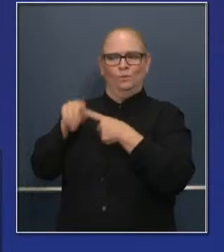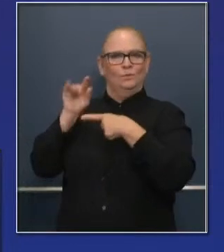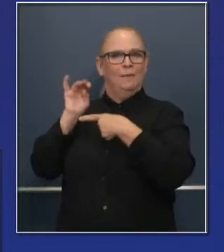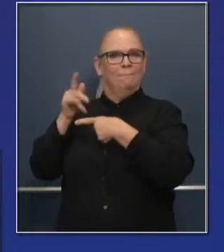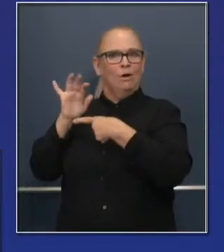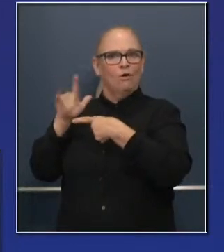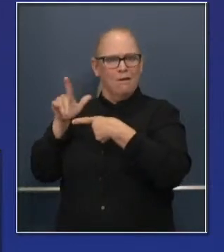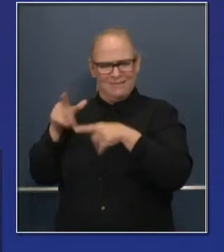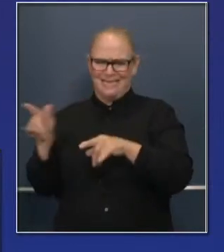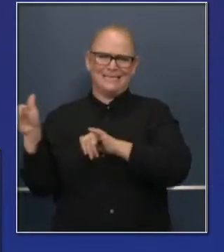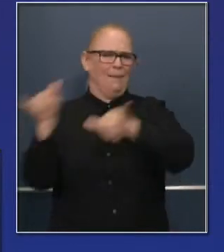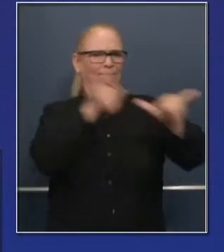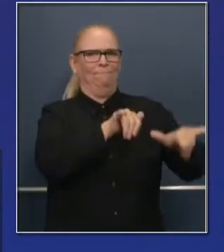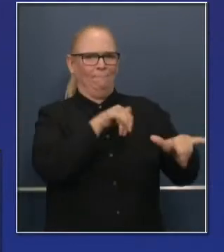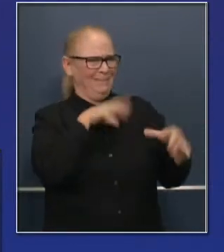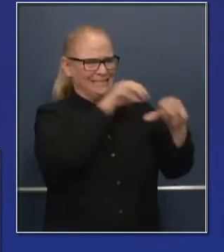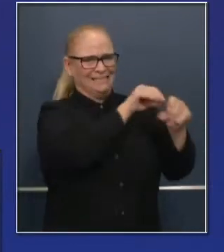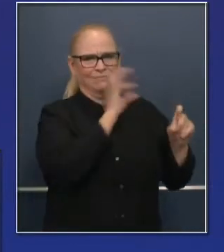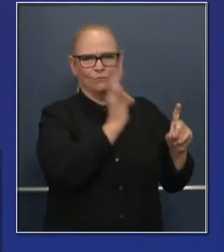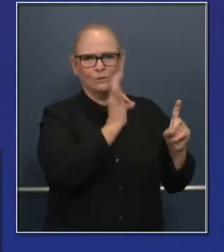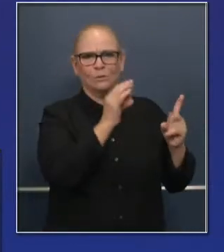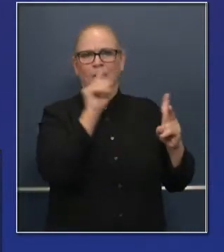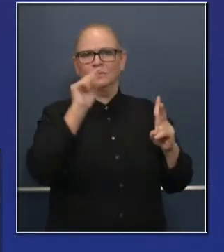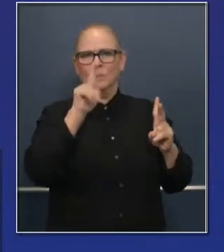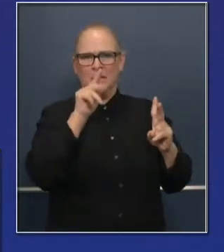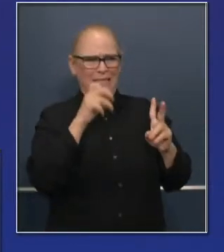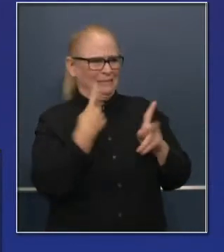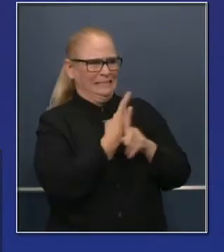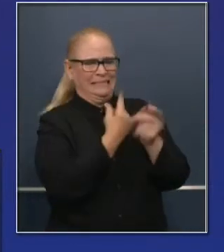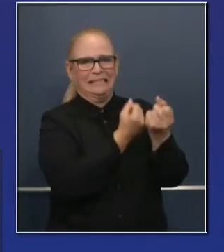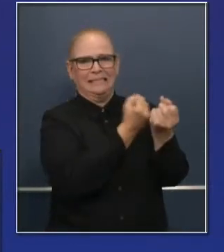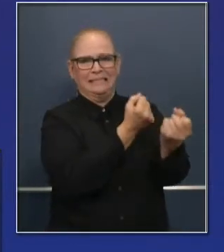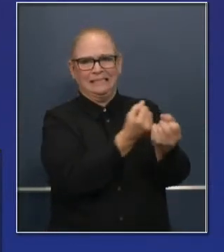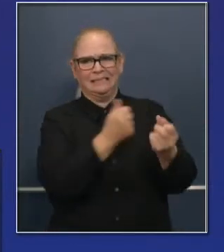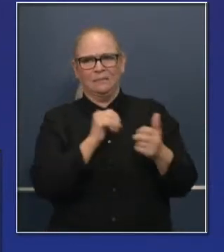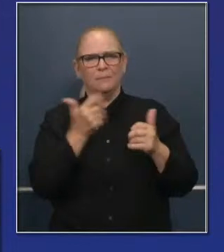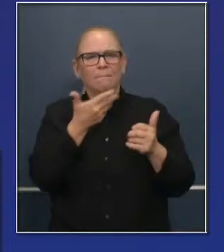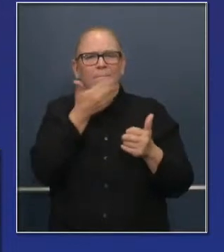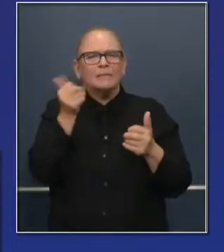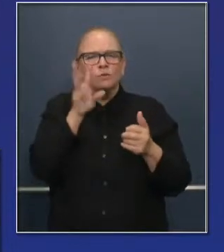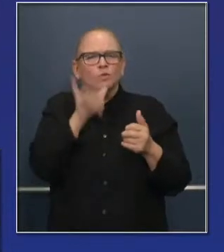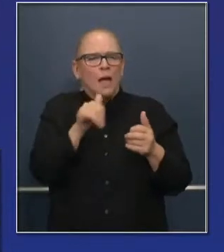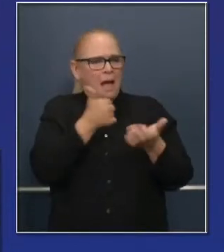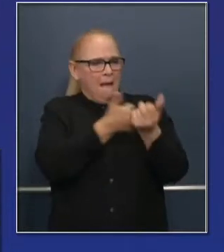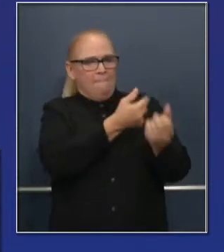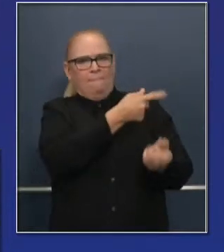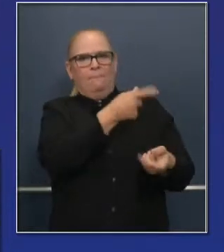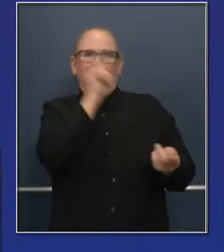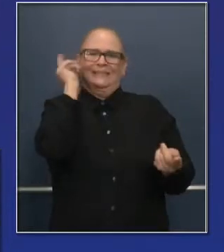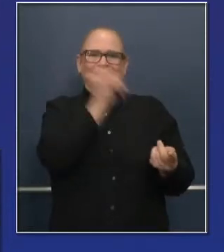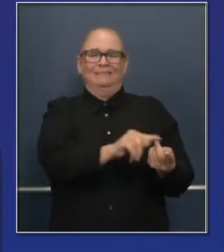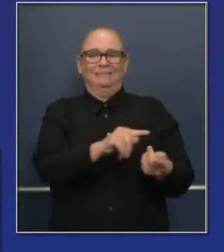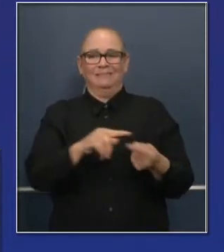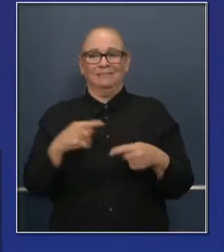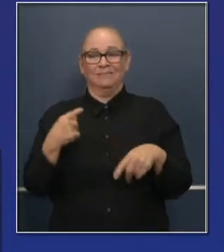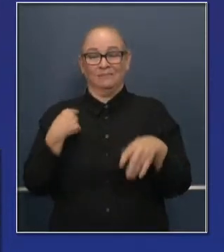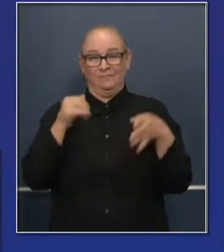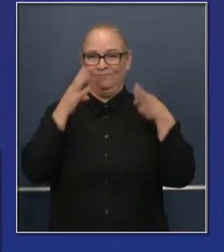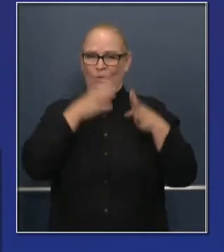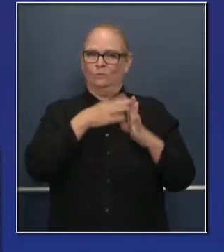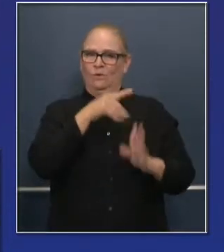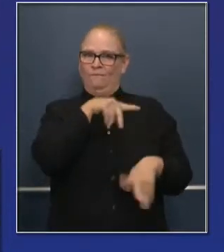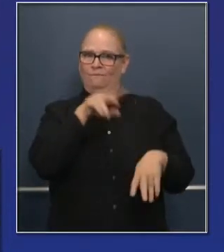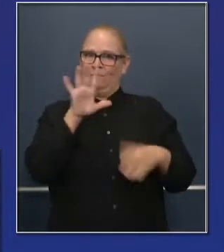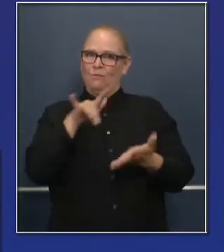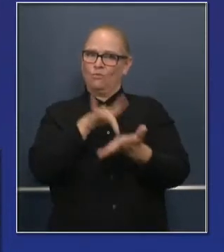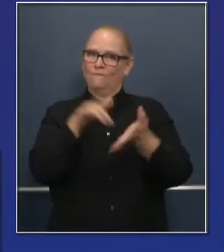the approach in Imperial, and beginning that approach in the Central Valley. Why the Central Valley? Well, again, this slide